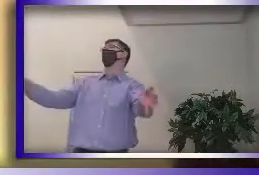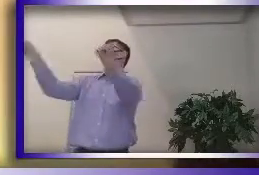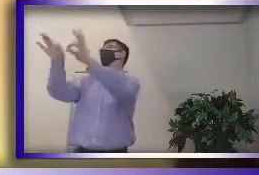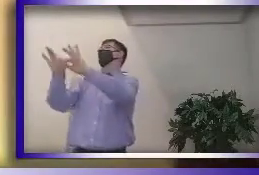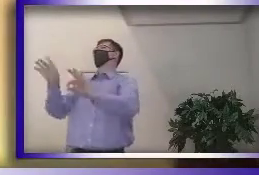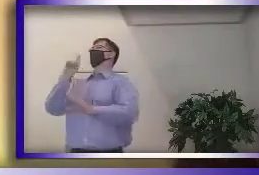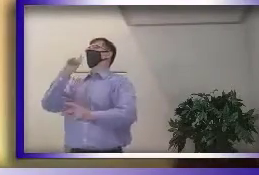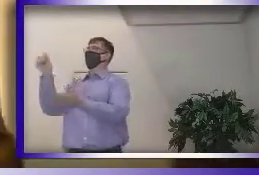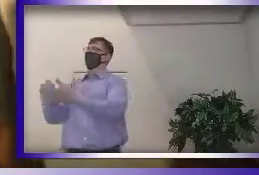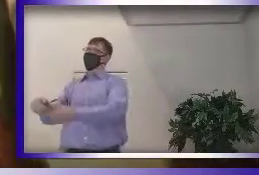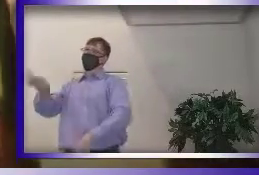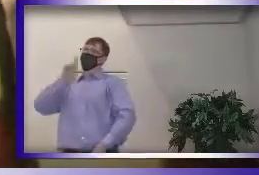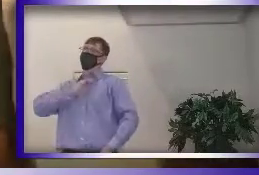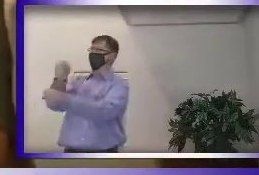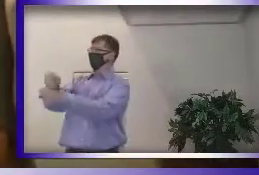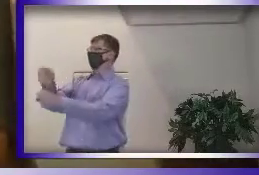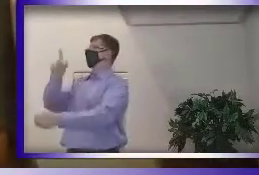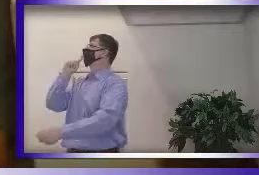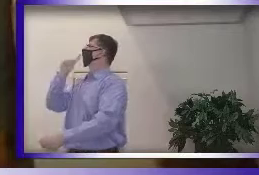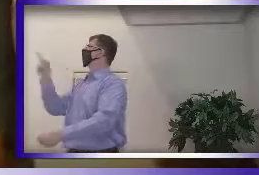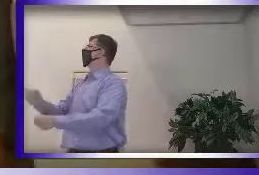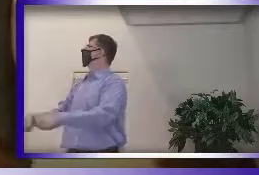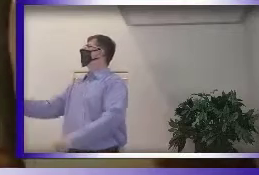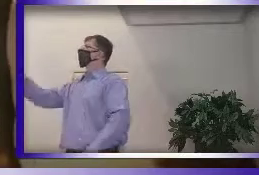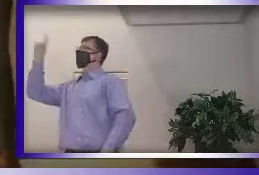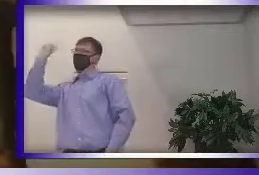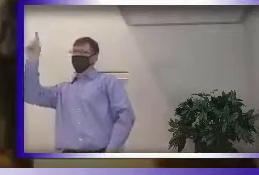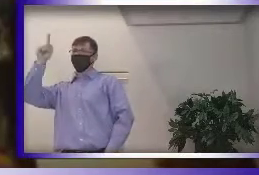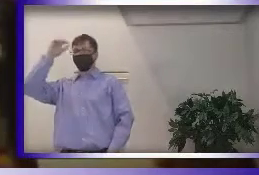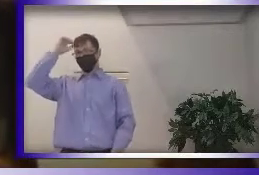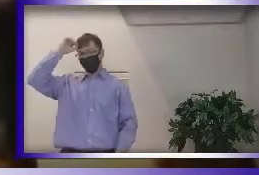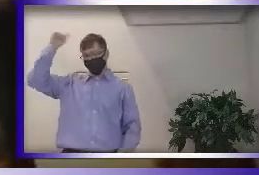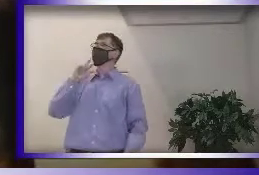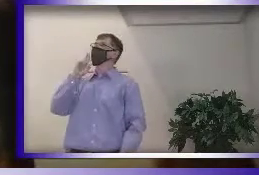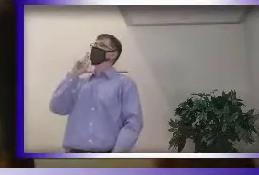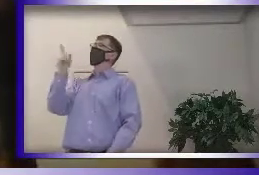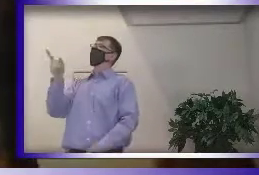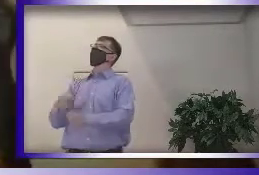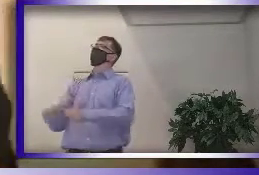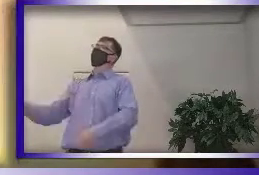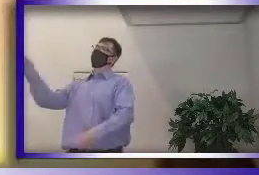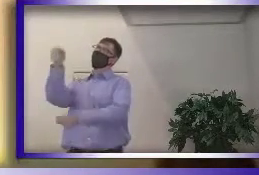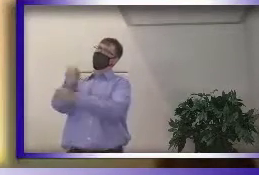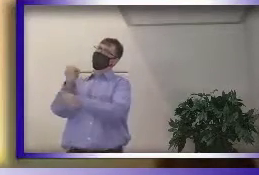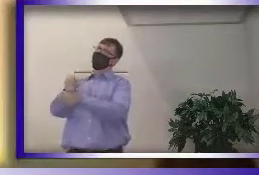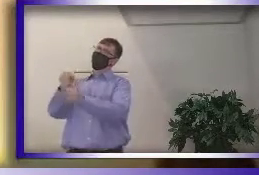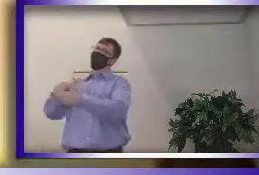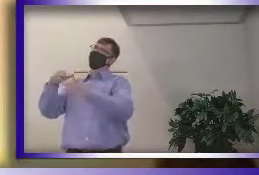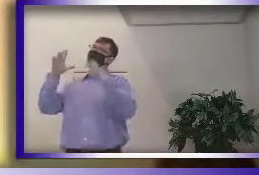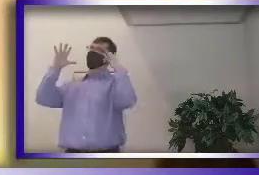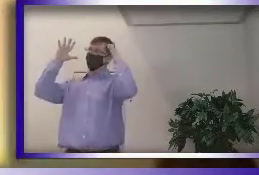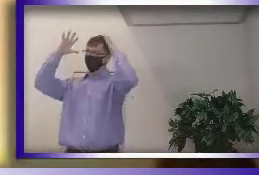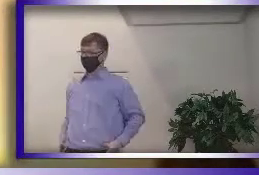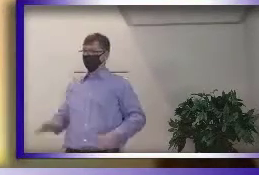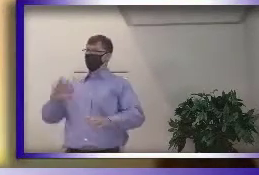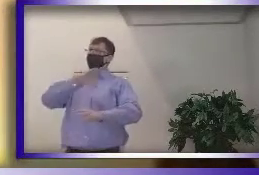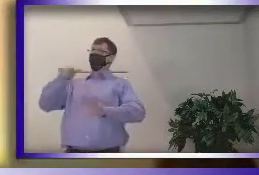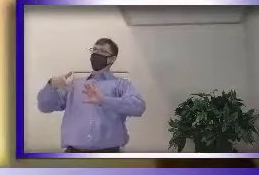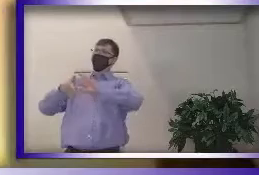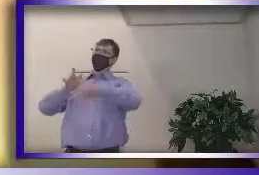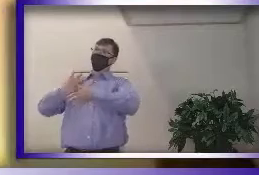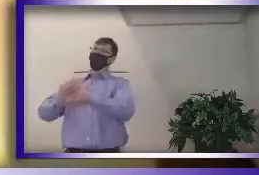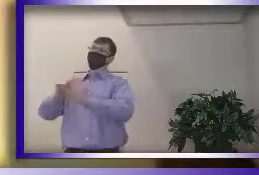and likeness of God. That's the Judeo-Christian way of saying it. That the name